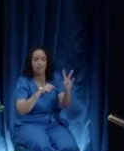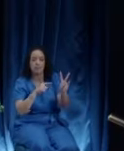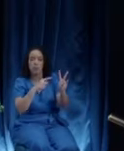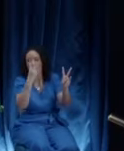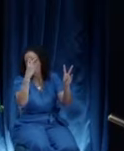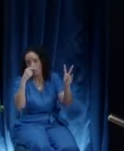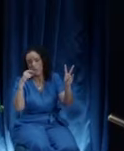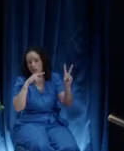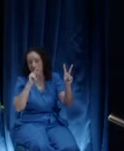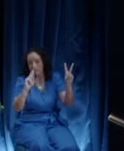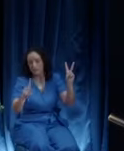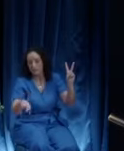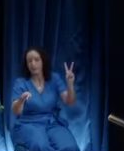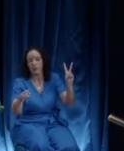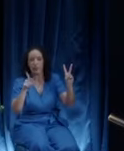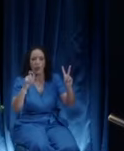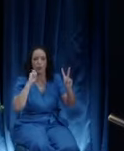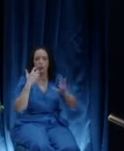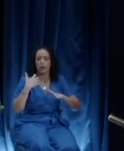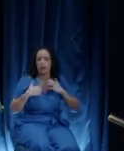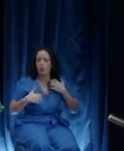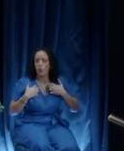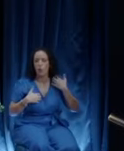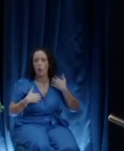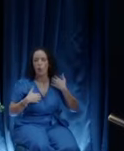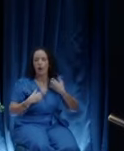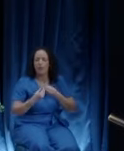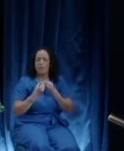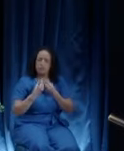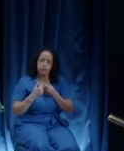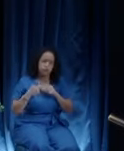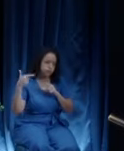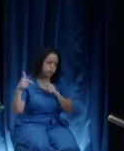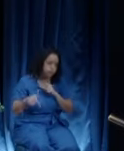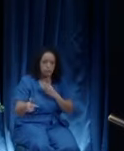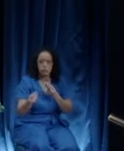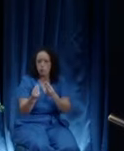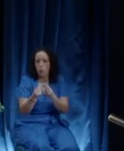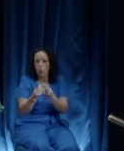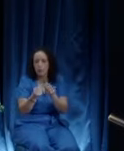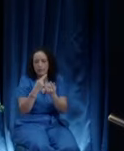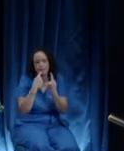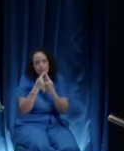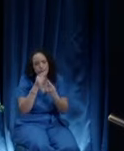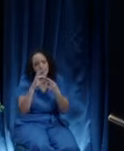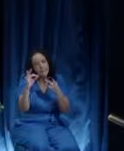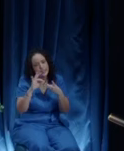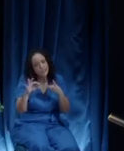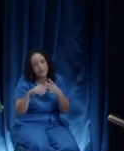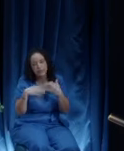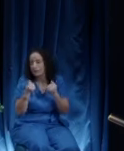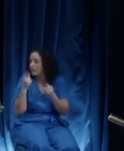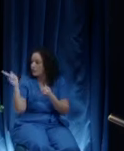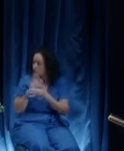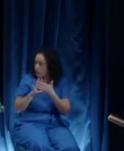that I think would be fascinating, and there is rich source material for that. So an adaptation of the book you've